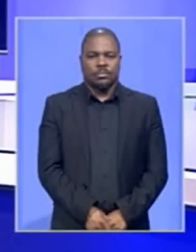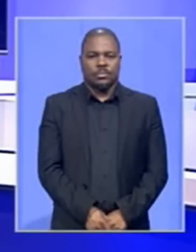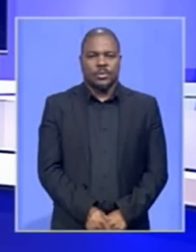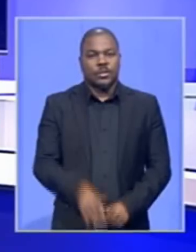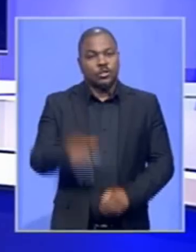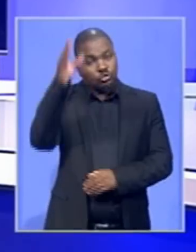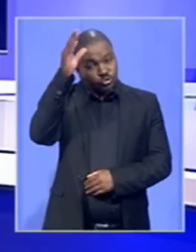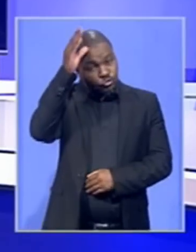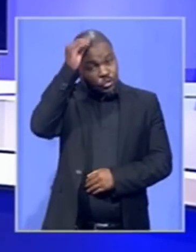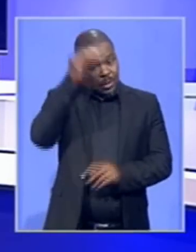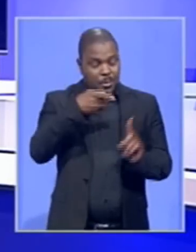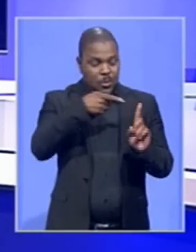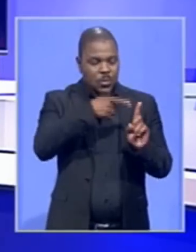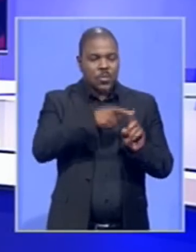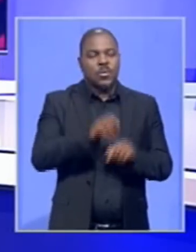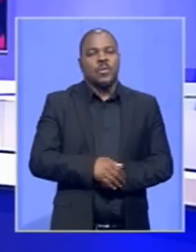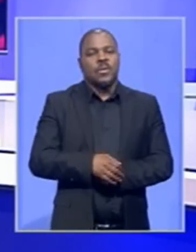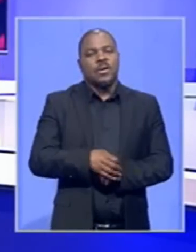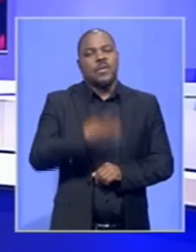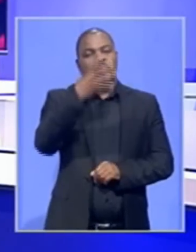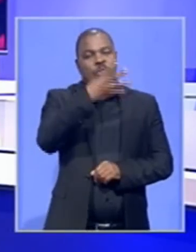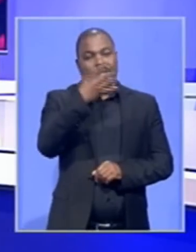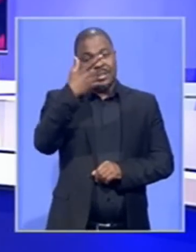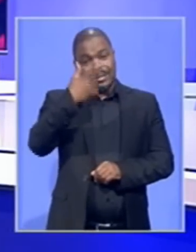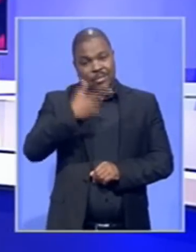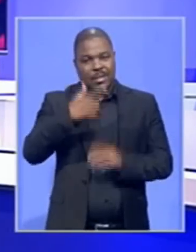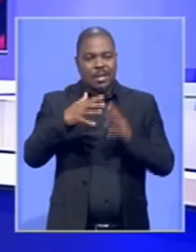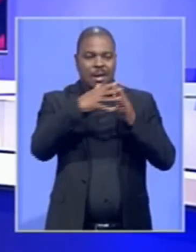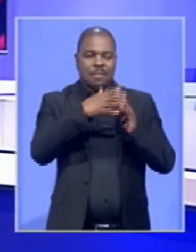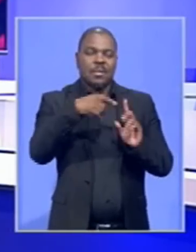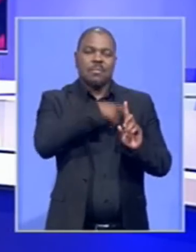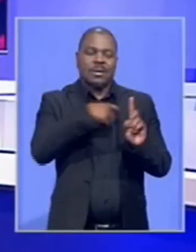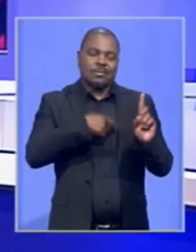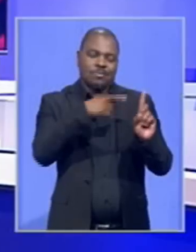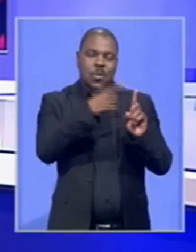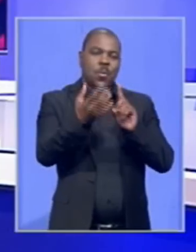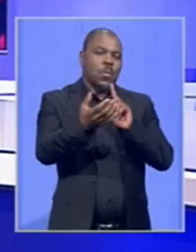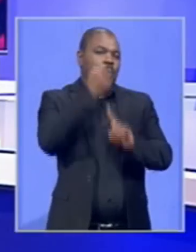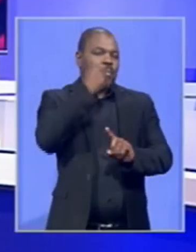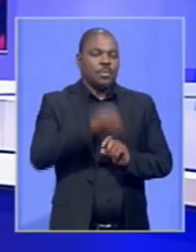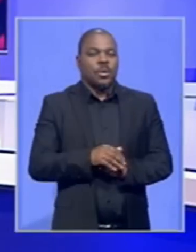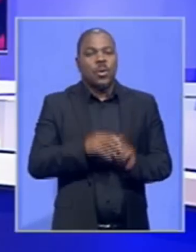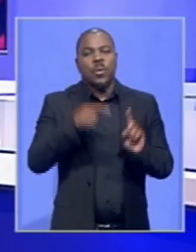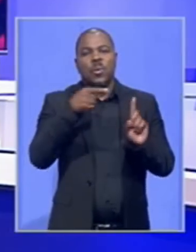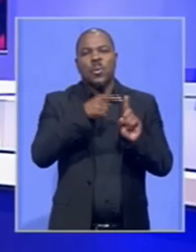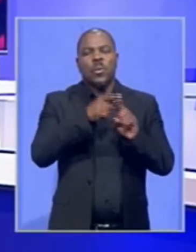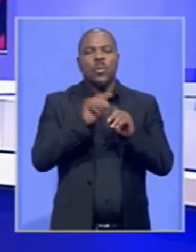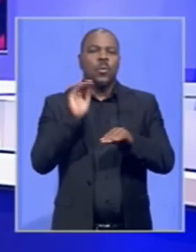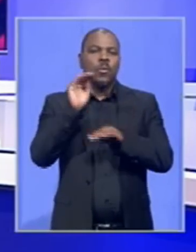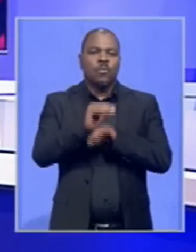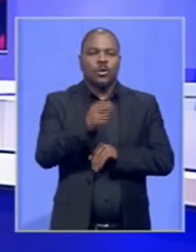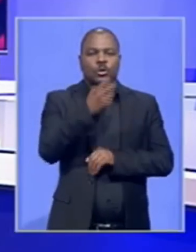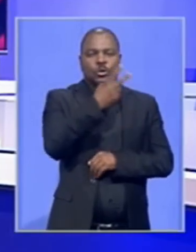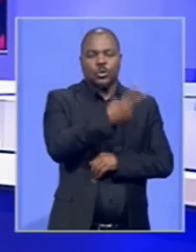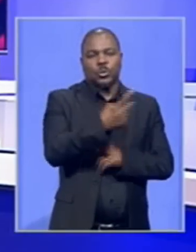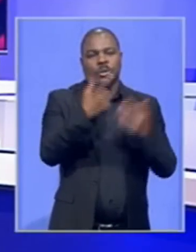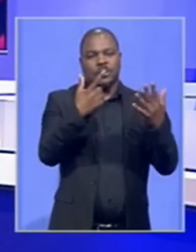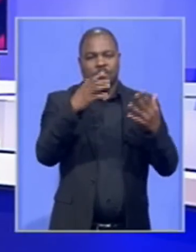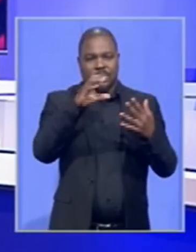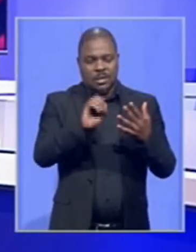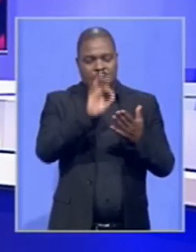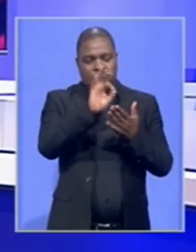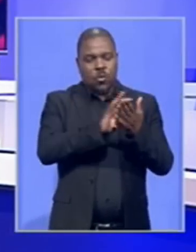Donald Trump ke mopresidente wa bo 47 wa Amerika. O fetile tekanyo ya palo ya